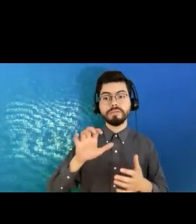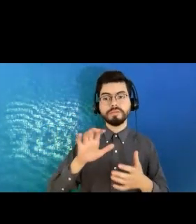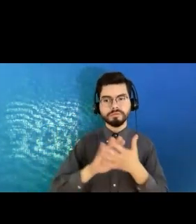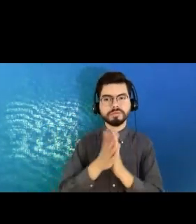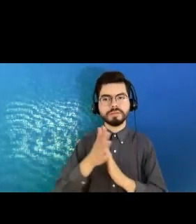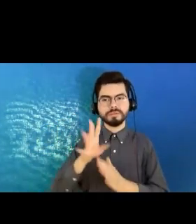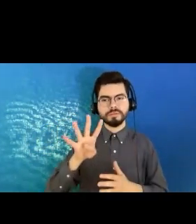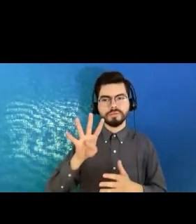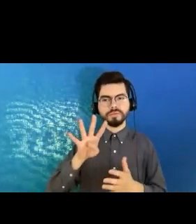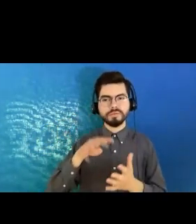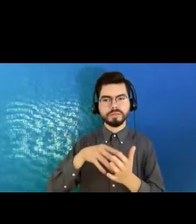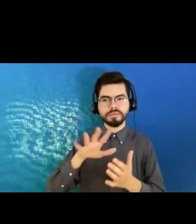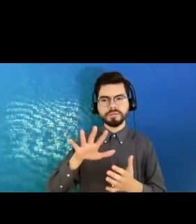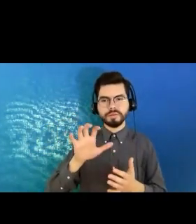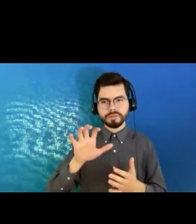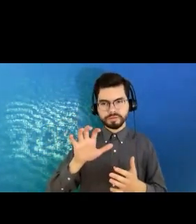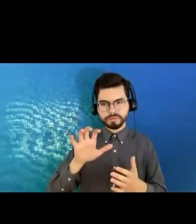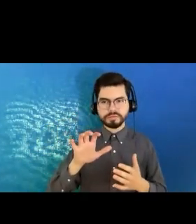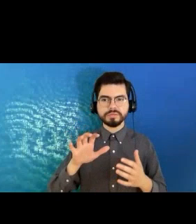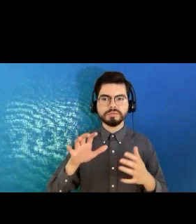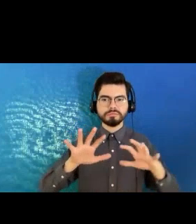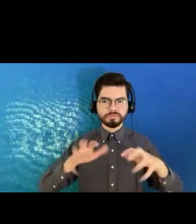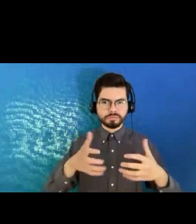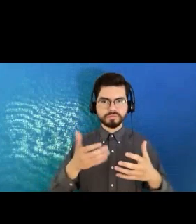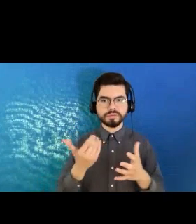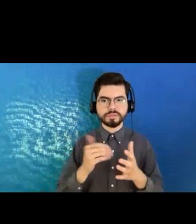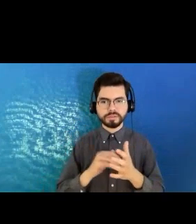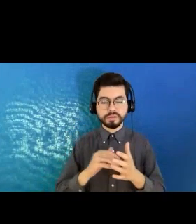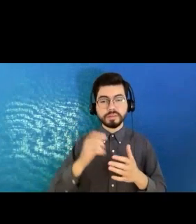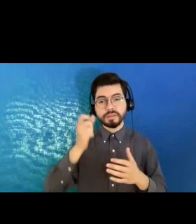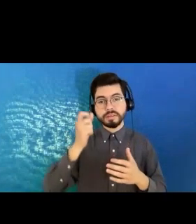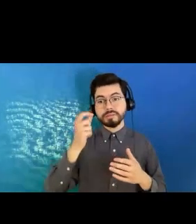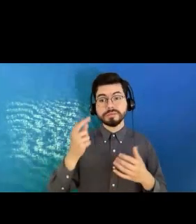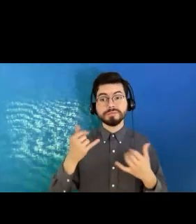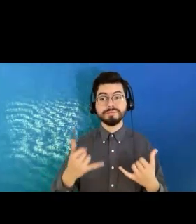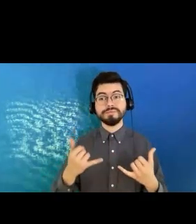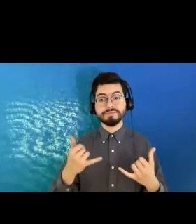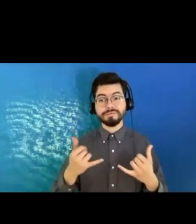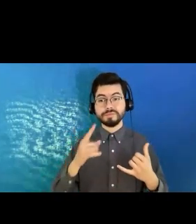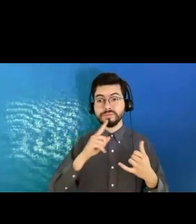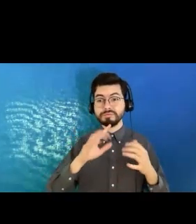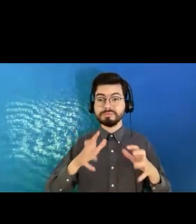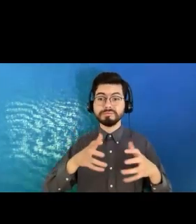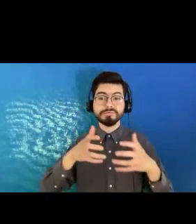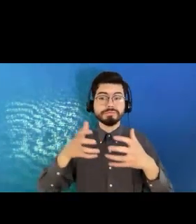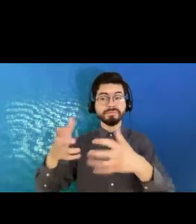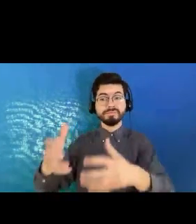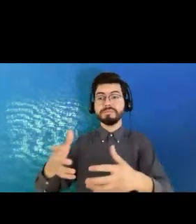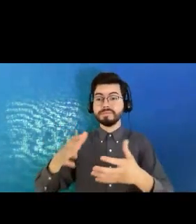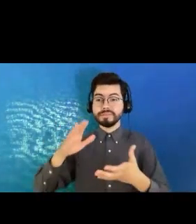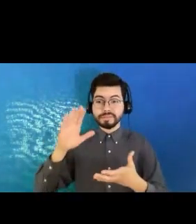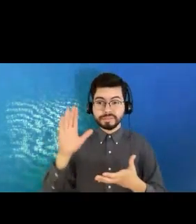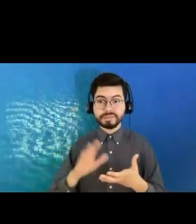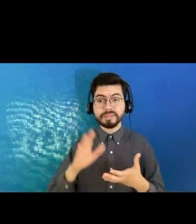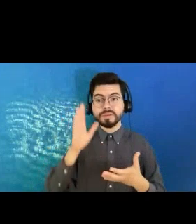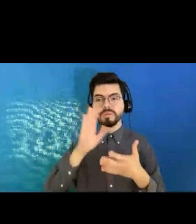nothing. We had very minimal migration. So we expect the population is going to grow again, and we might get up to about